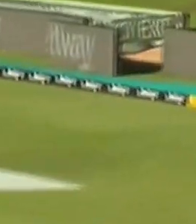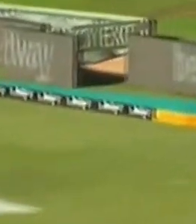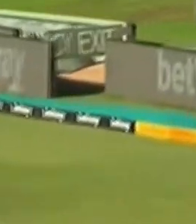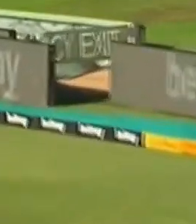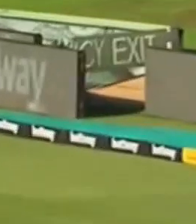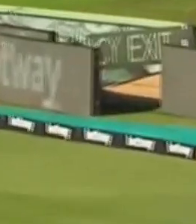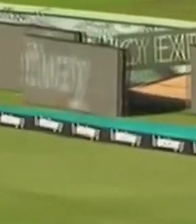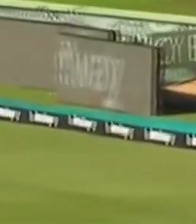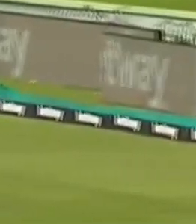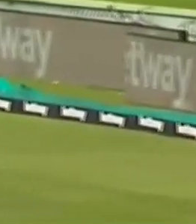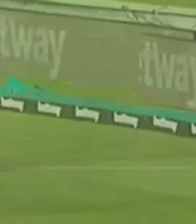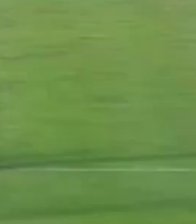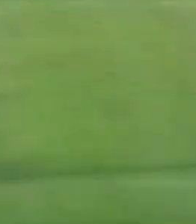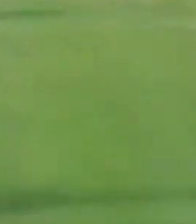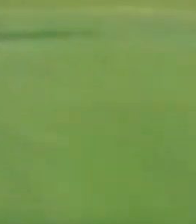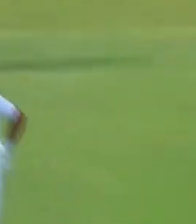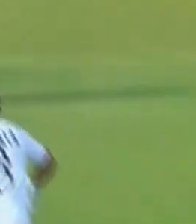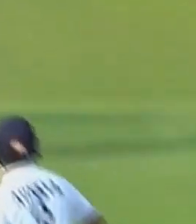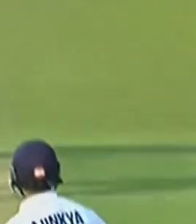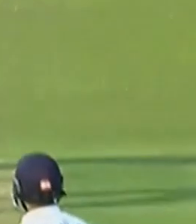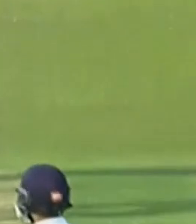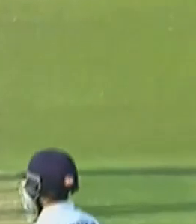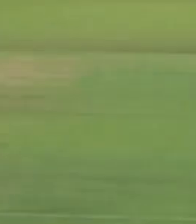punished. That made such a...